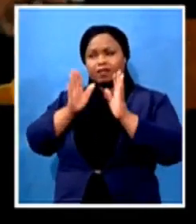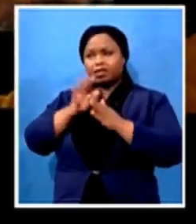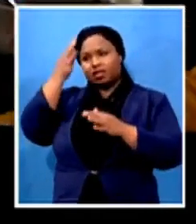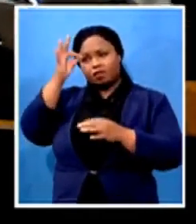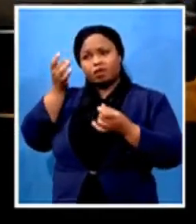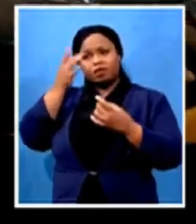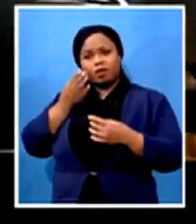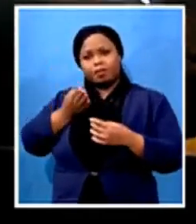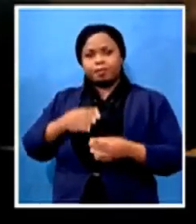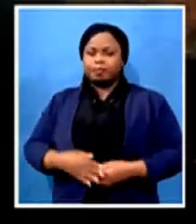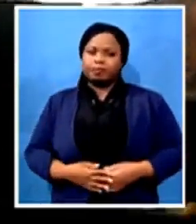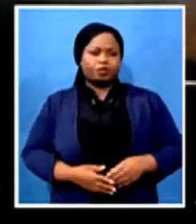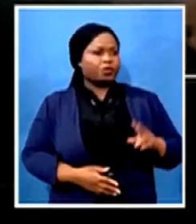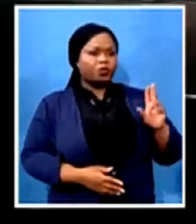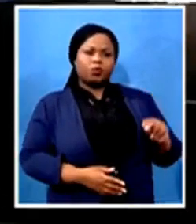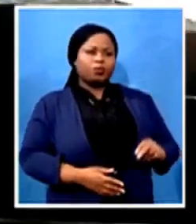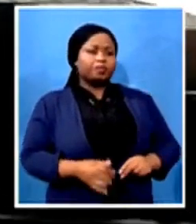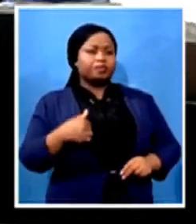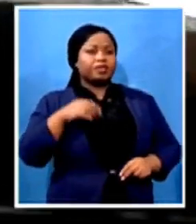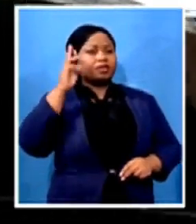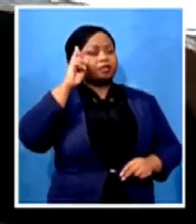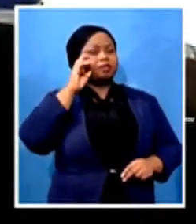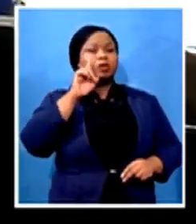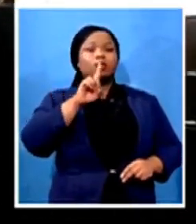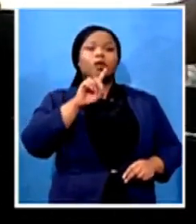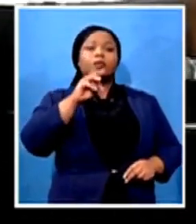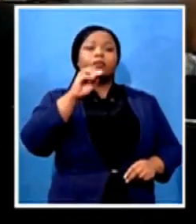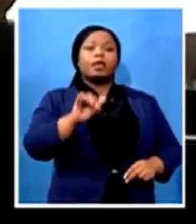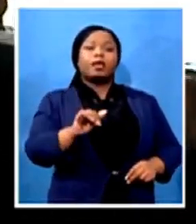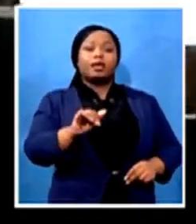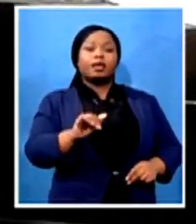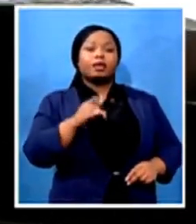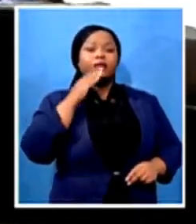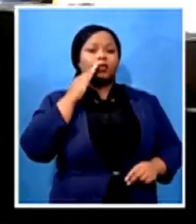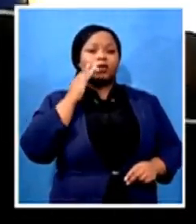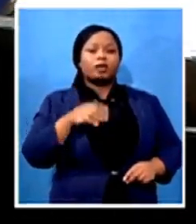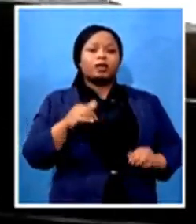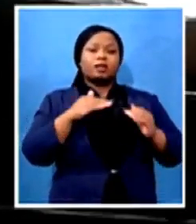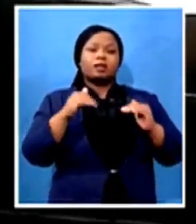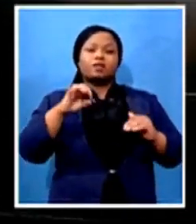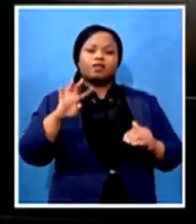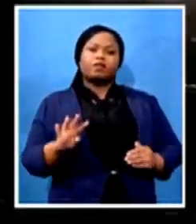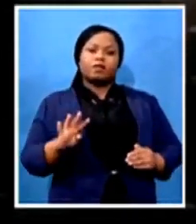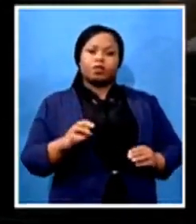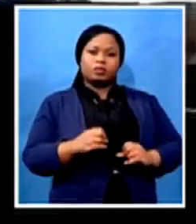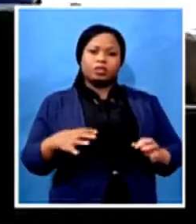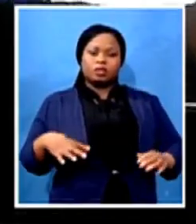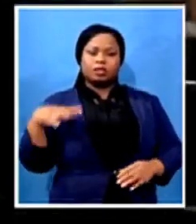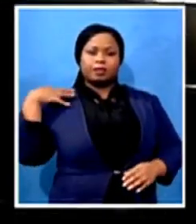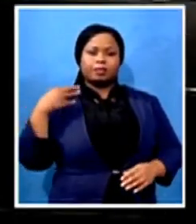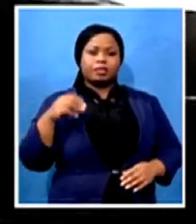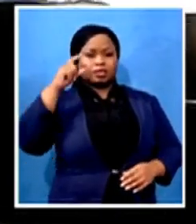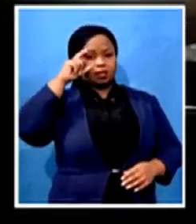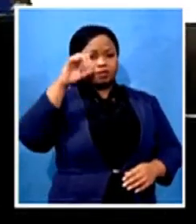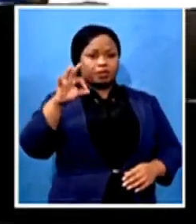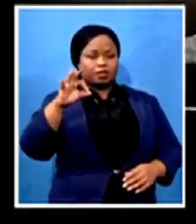on the 1st of May, during the level 4, the Minister of Transport, Mr. Mbalula, he was asked by